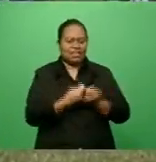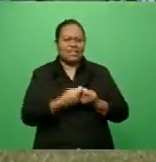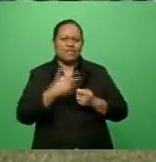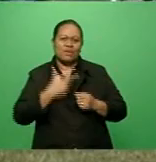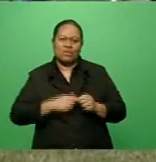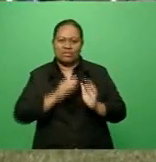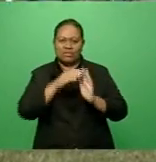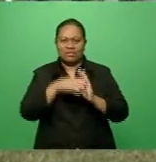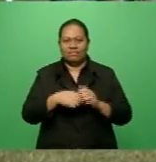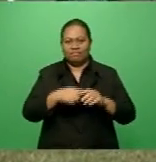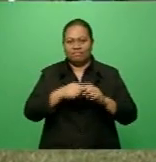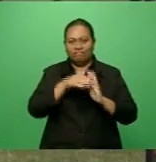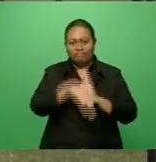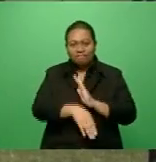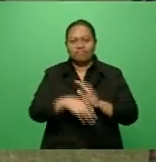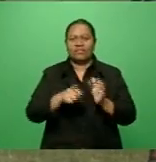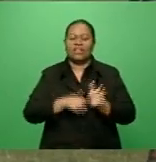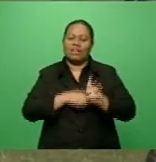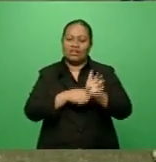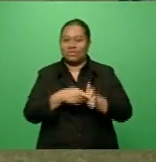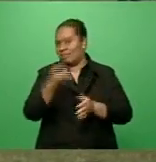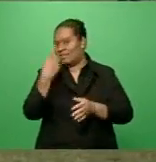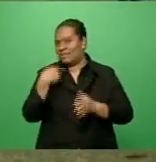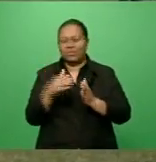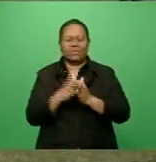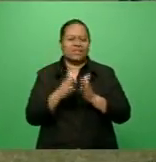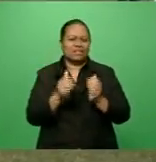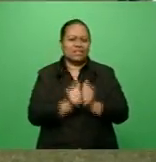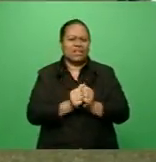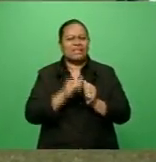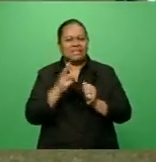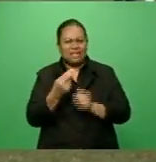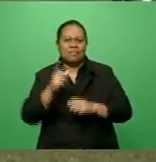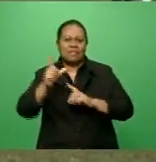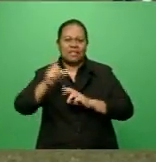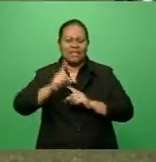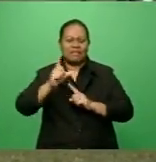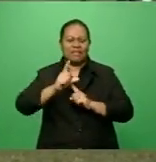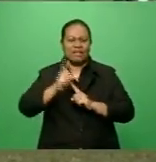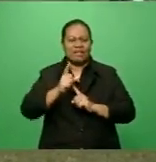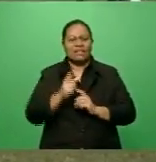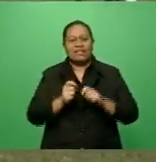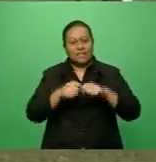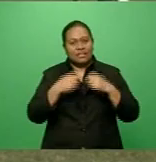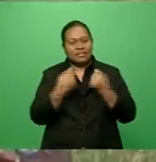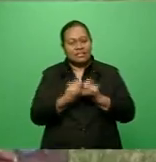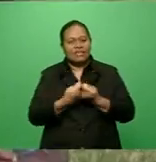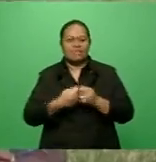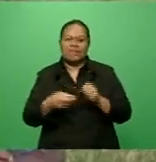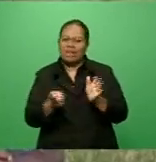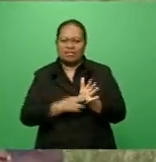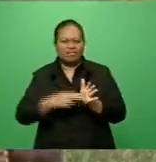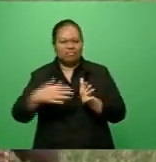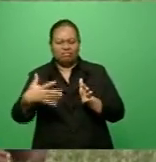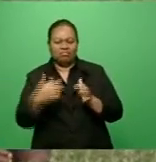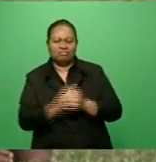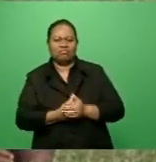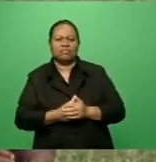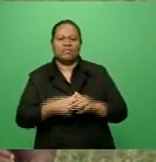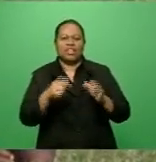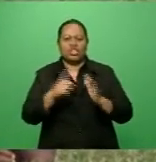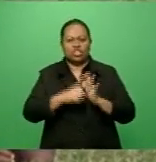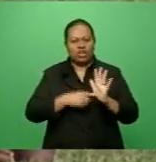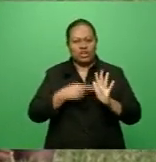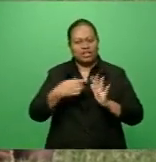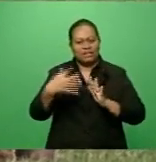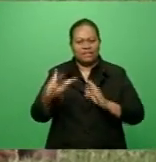Lotoka last weekend, as players like former Fiji Sevens captain Emosi Vudango, Rupeni Nasinga and Chonetani Rolulu